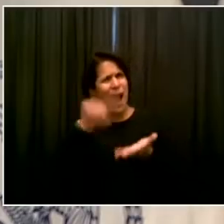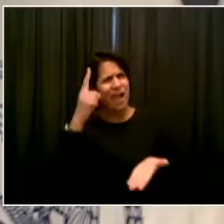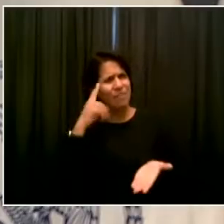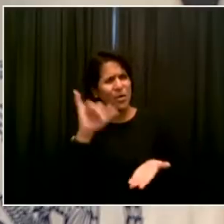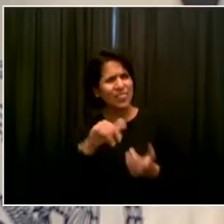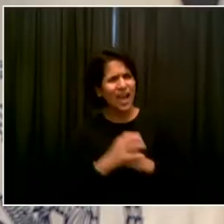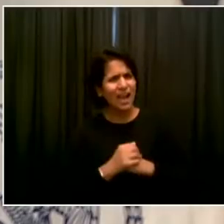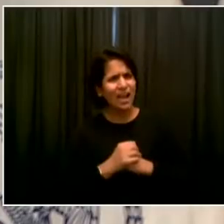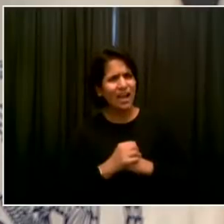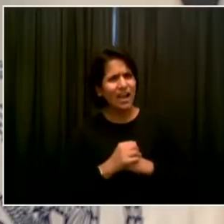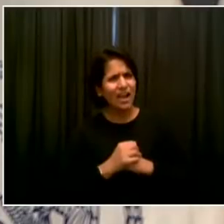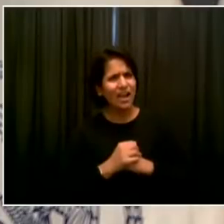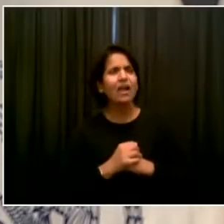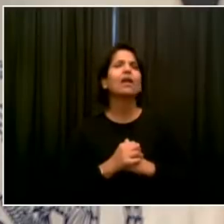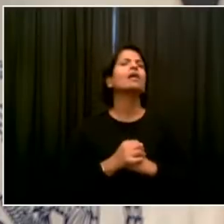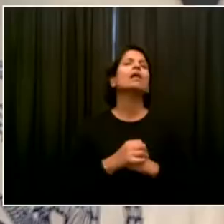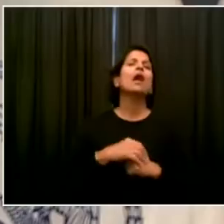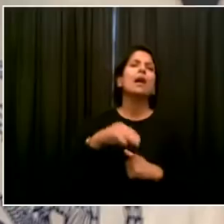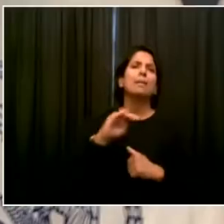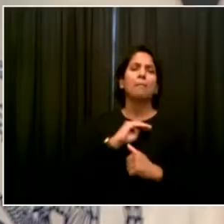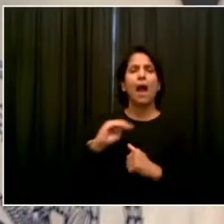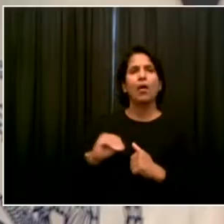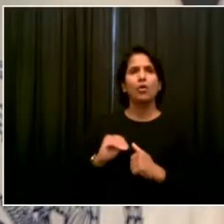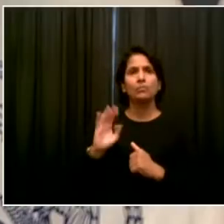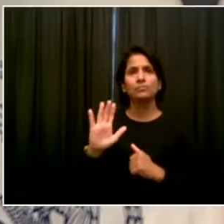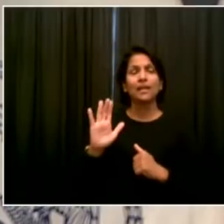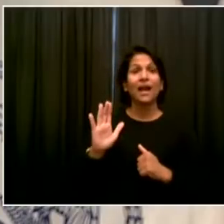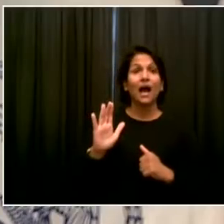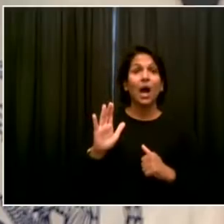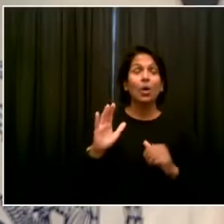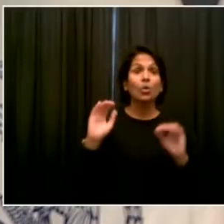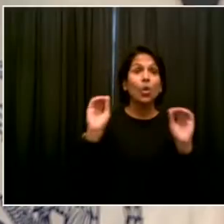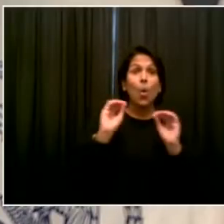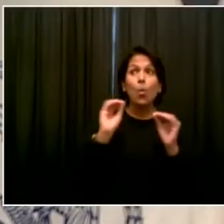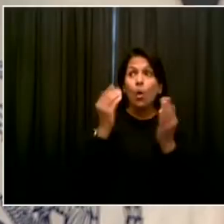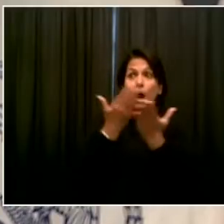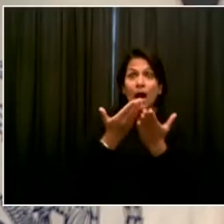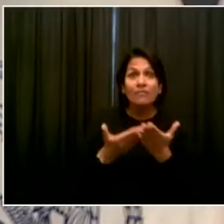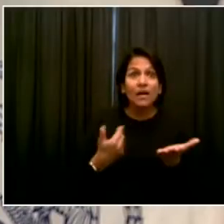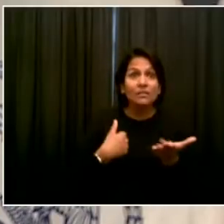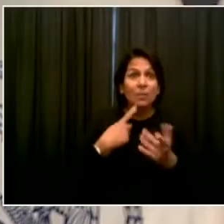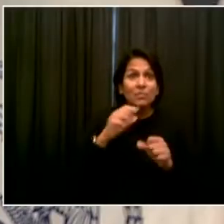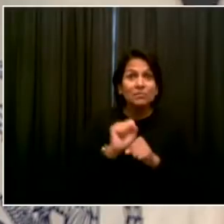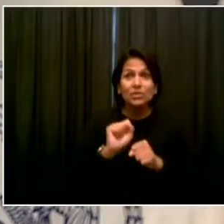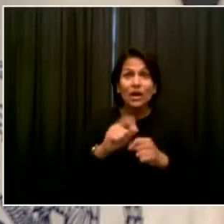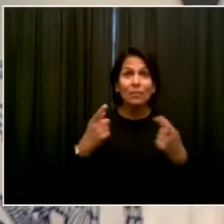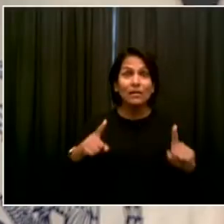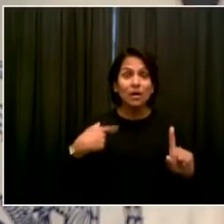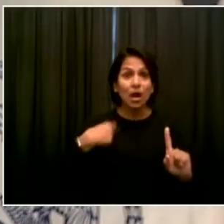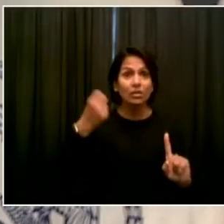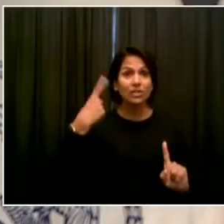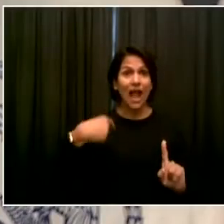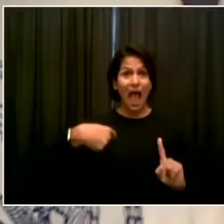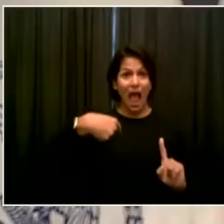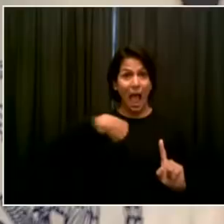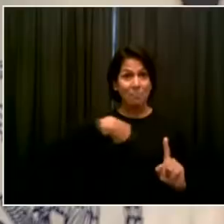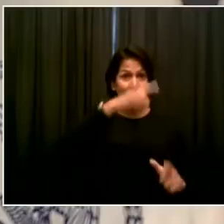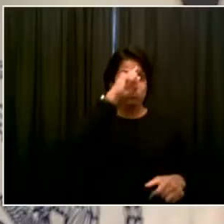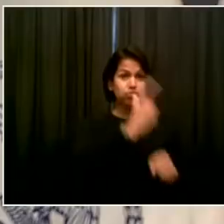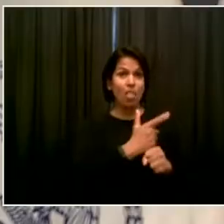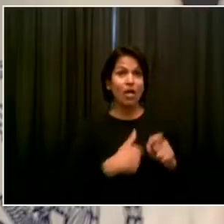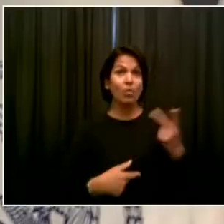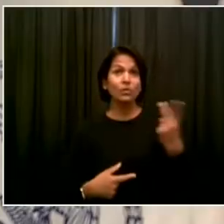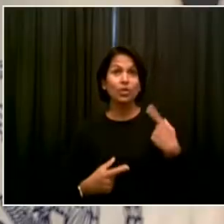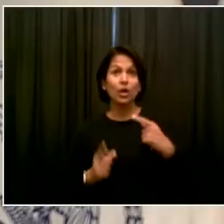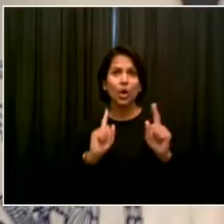The only time my brother went to that place in New Jersey was with me in my car. So this is another example of